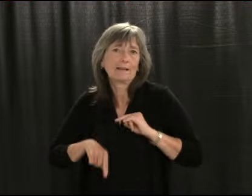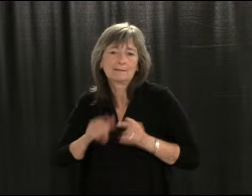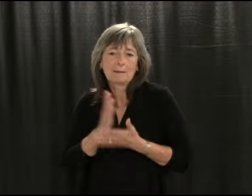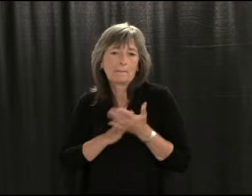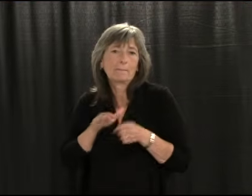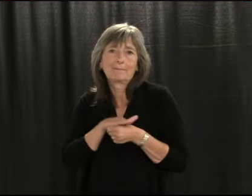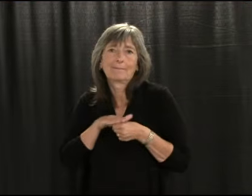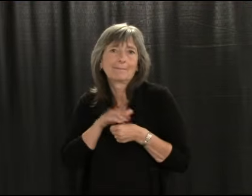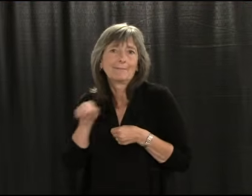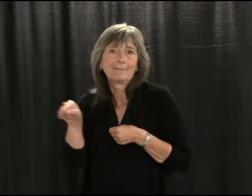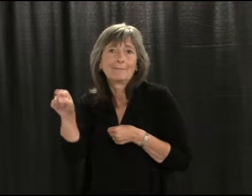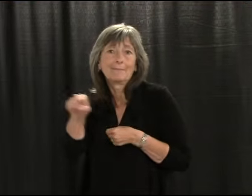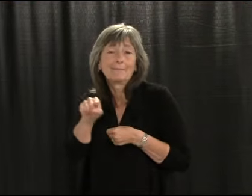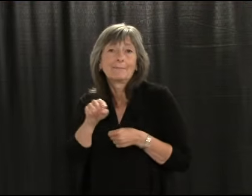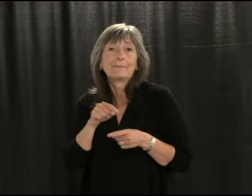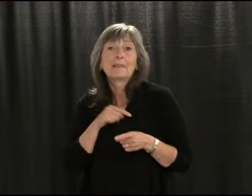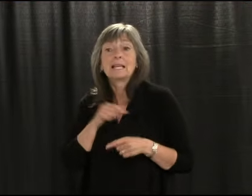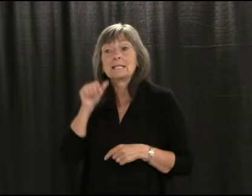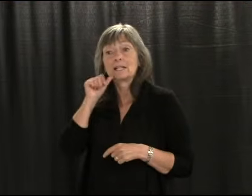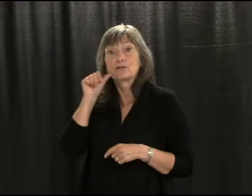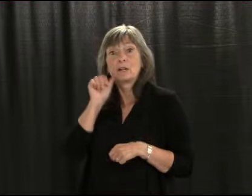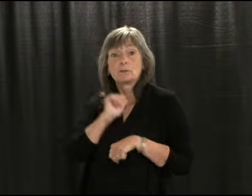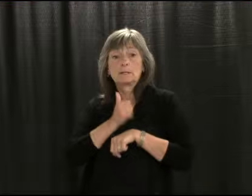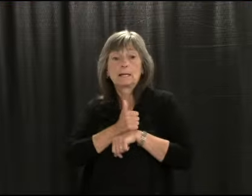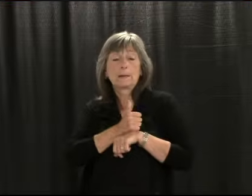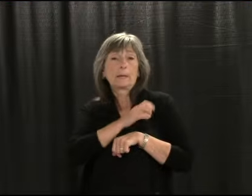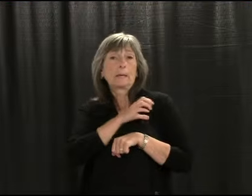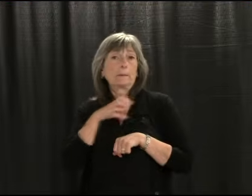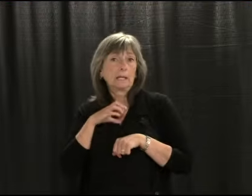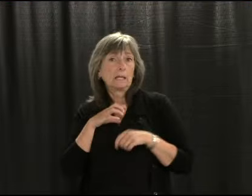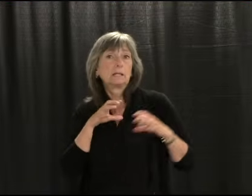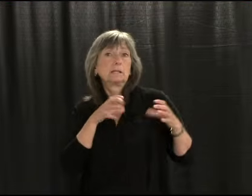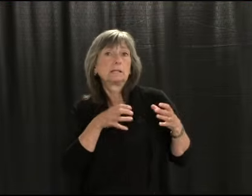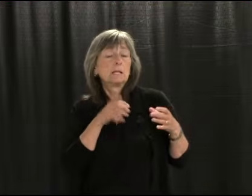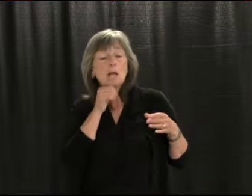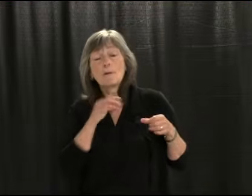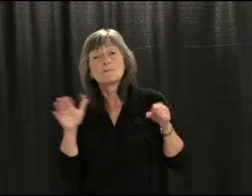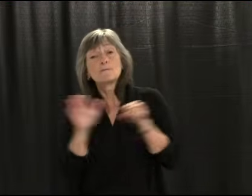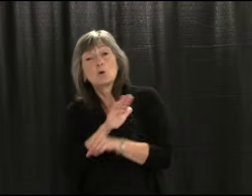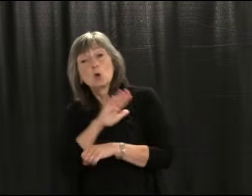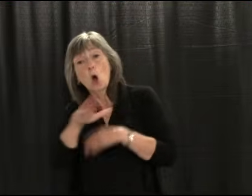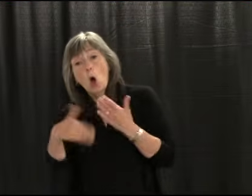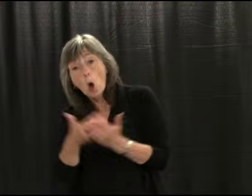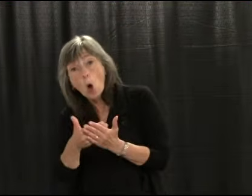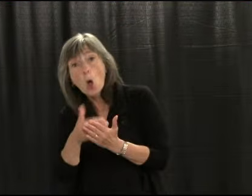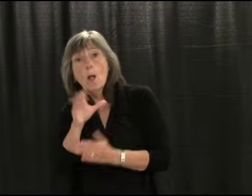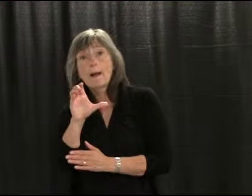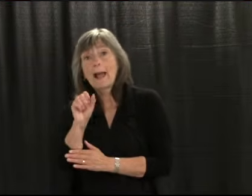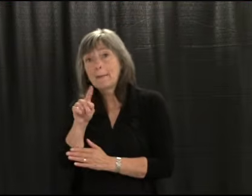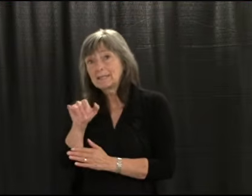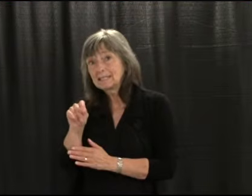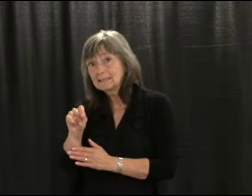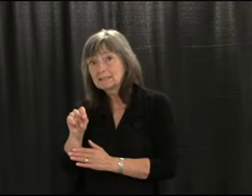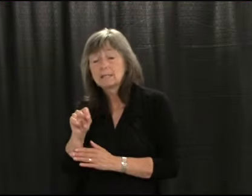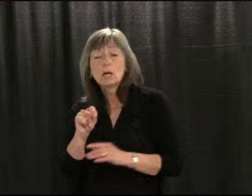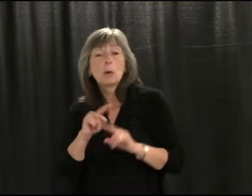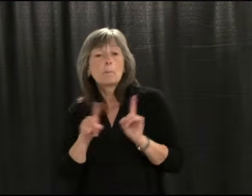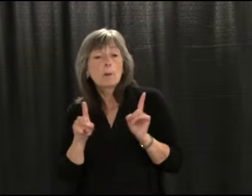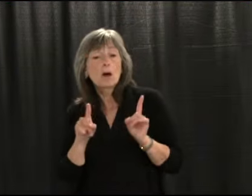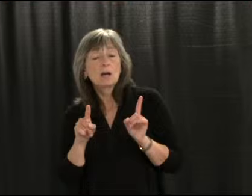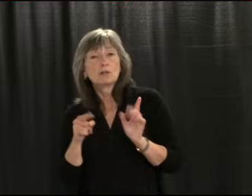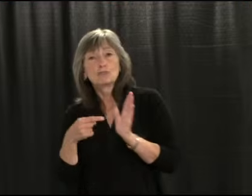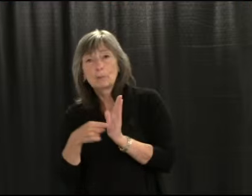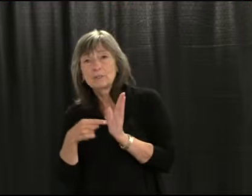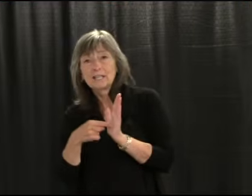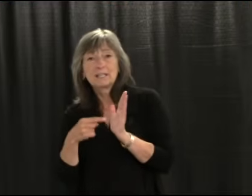convened, we struck a cabinet committee, is not a full committee of all cabinet, but a cabinet committee to continue to monitor next steps